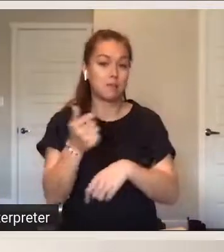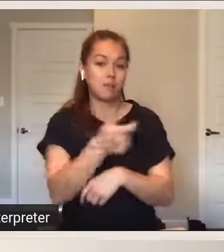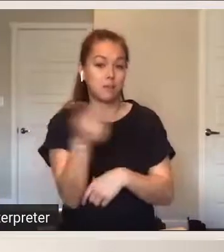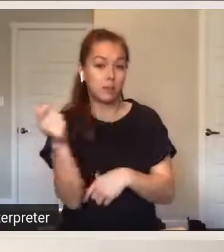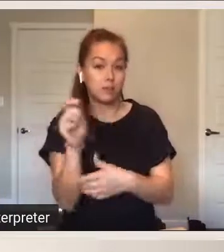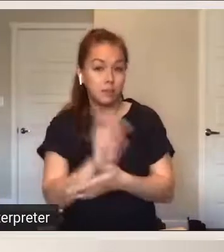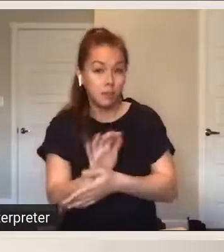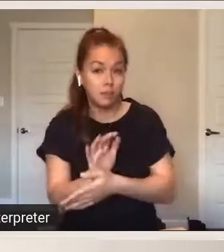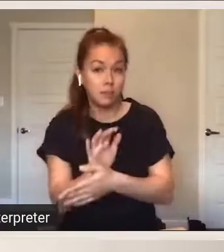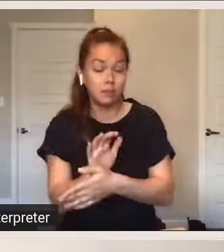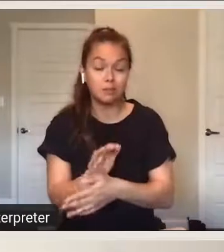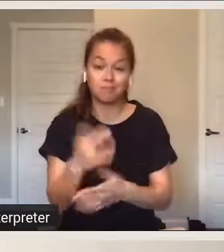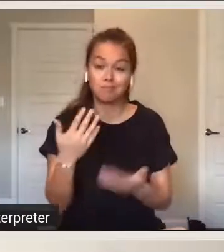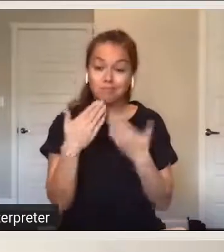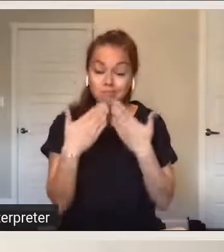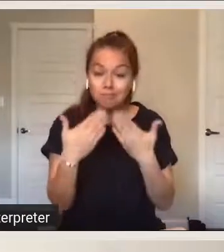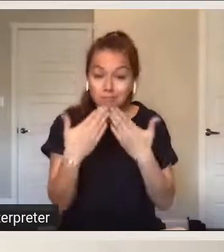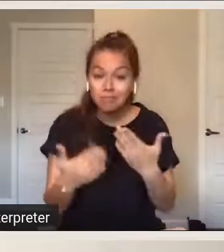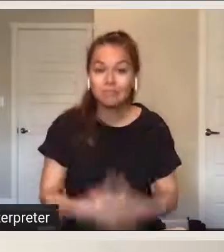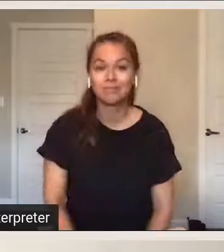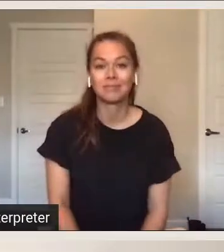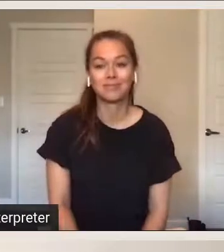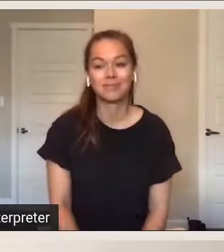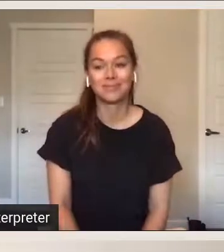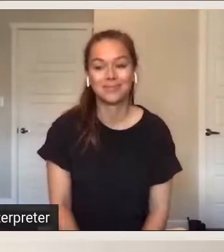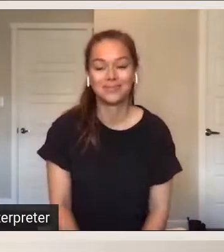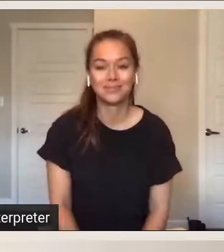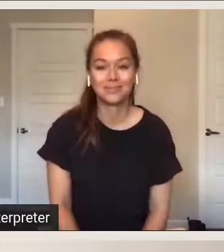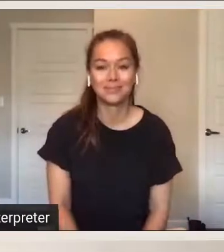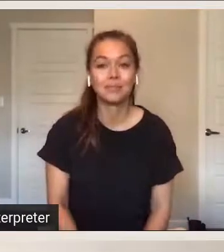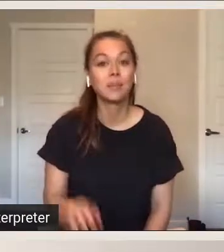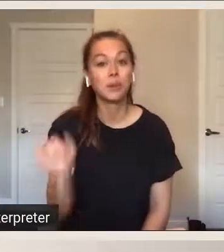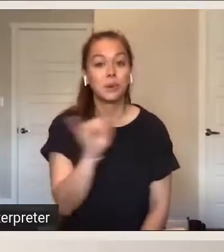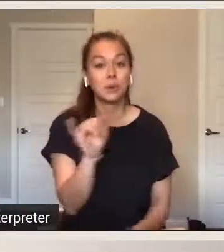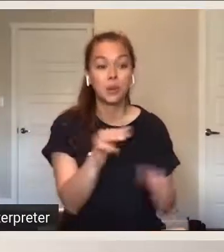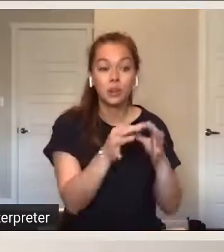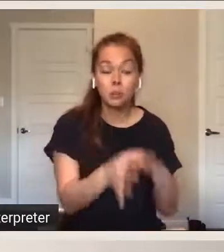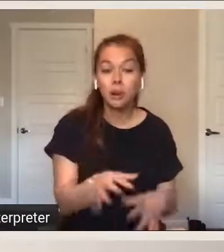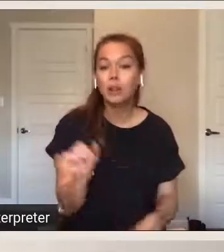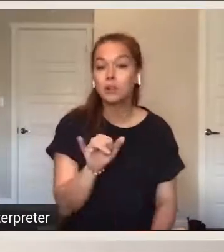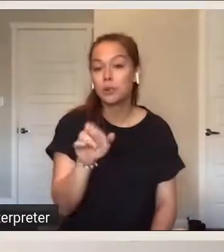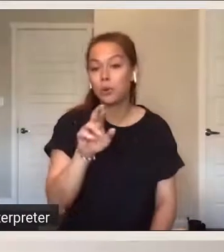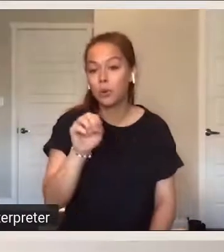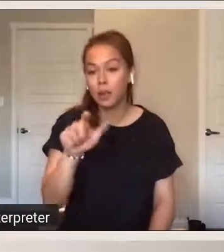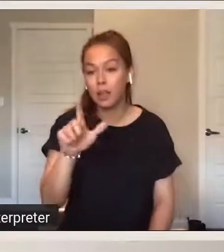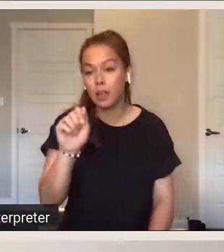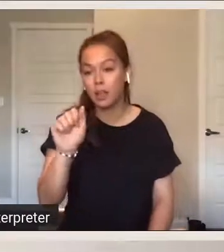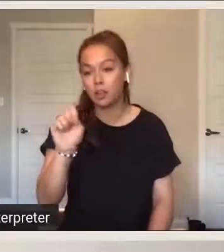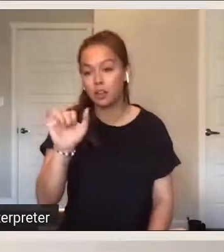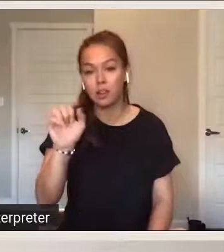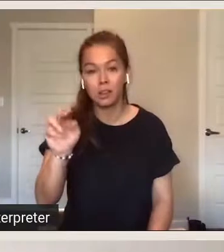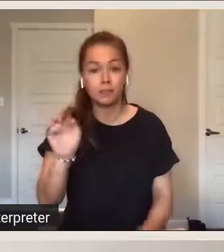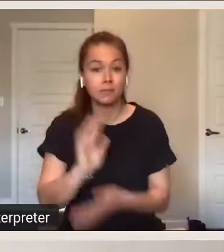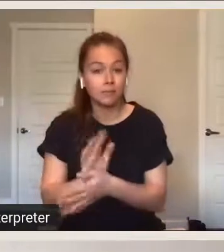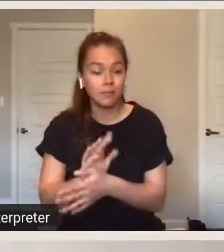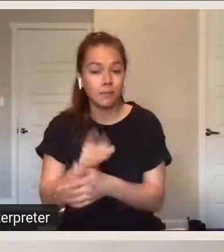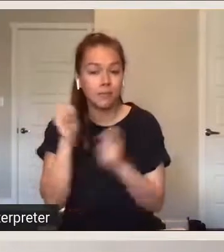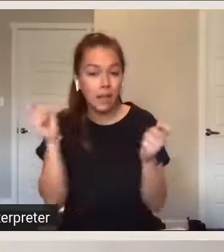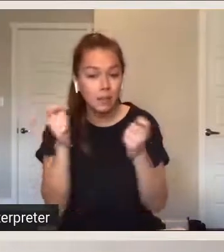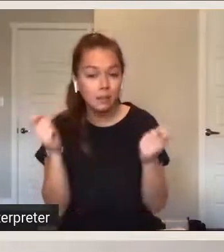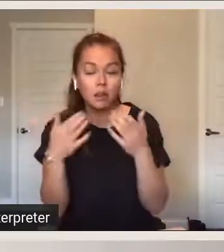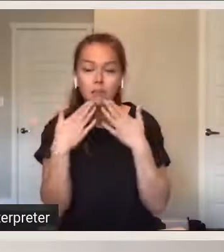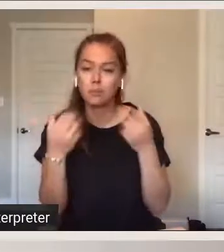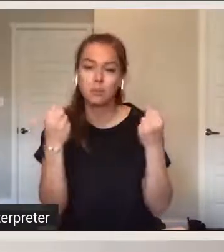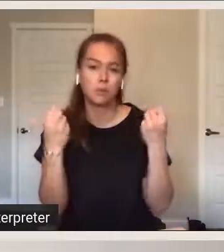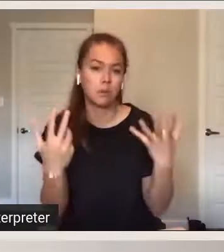Kelly. Thank you, Kelly, interpreter and real Asian and everybody that watched. And we love you